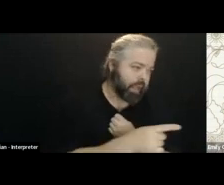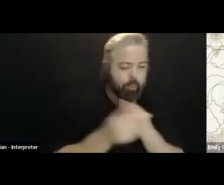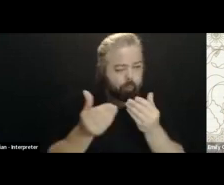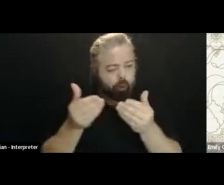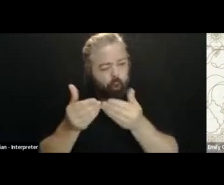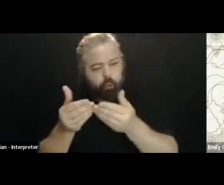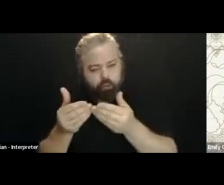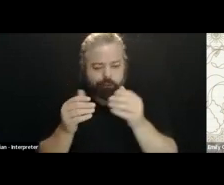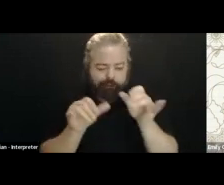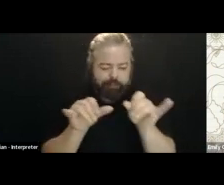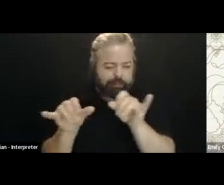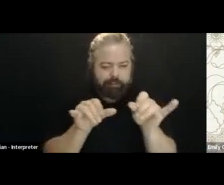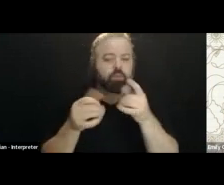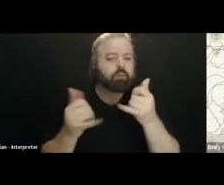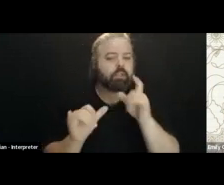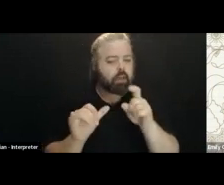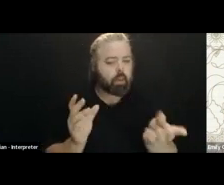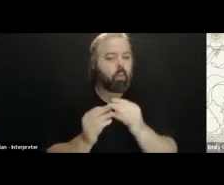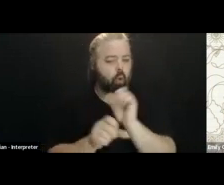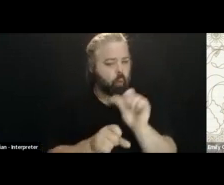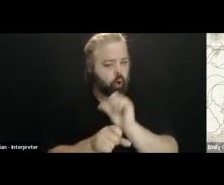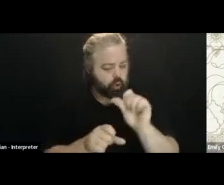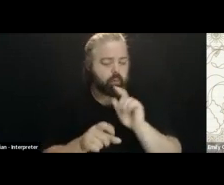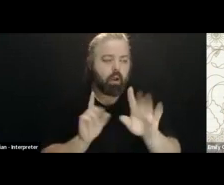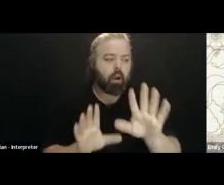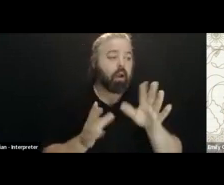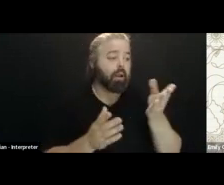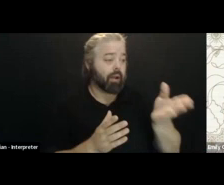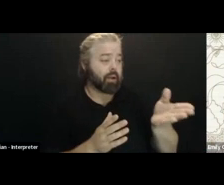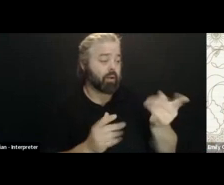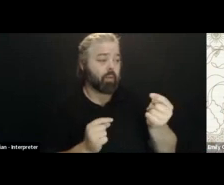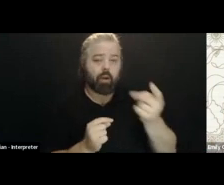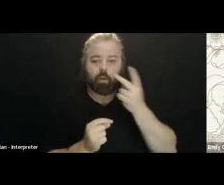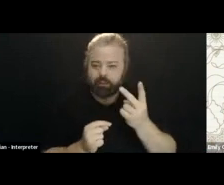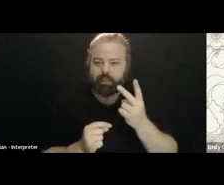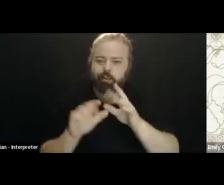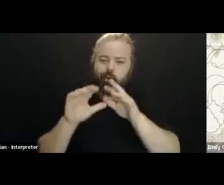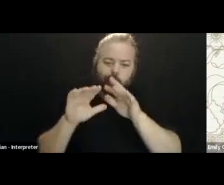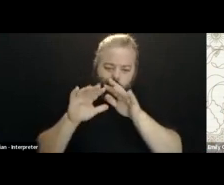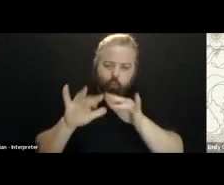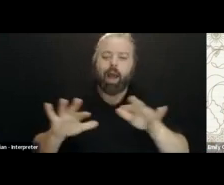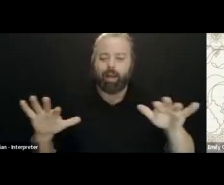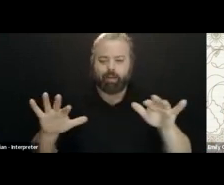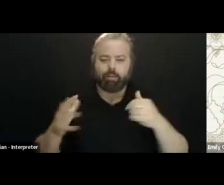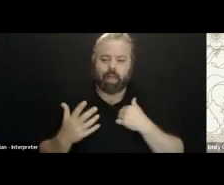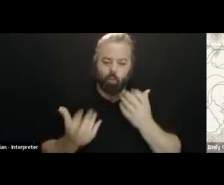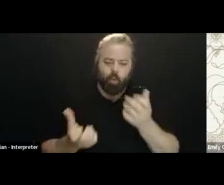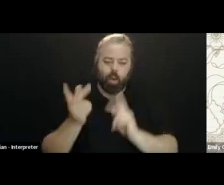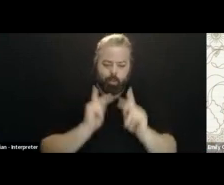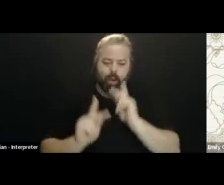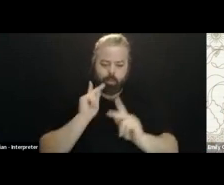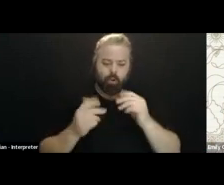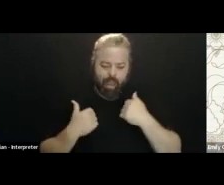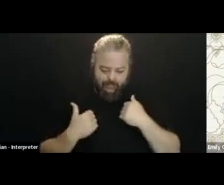to do. But what we're looking at here is variety, because we want to give people a variety of colors to